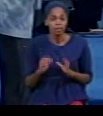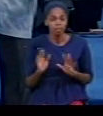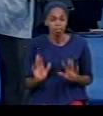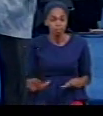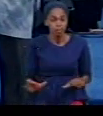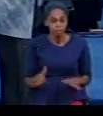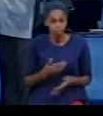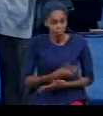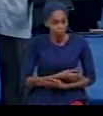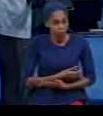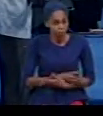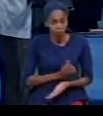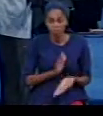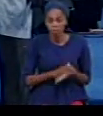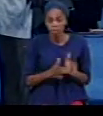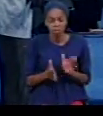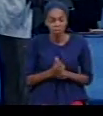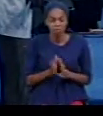very, very healthy.